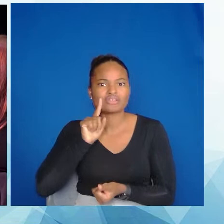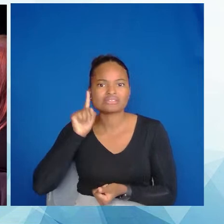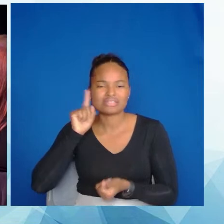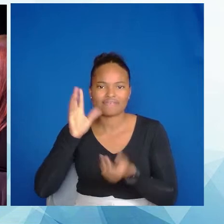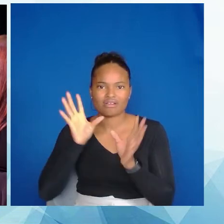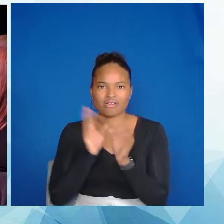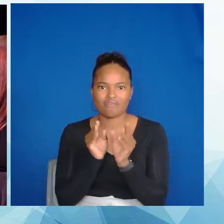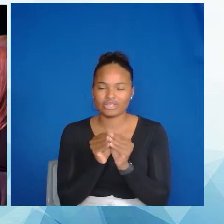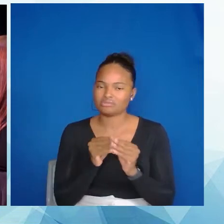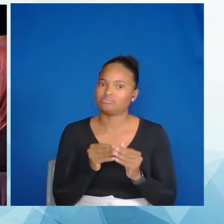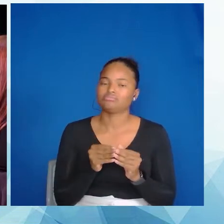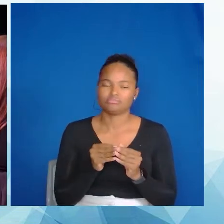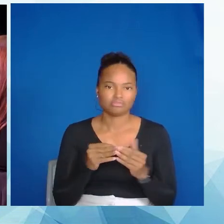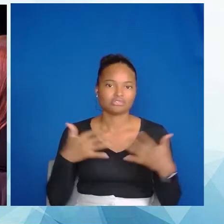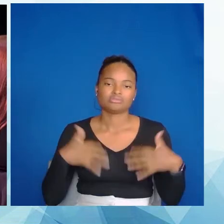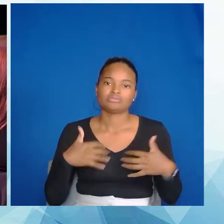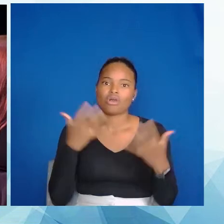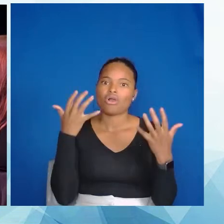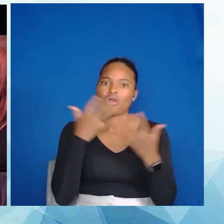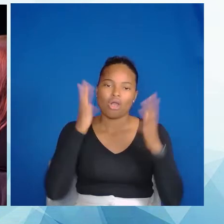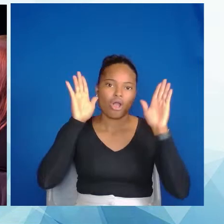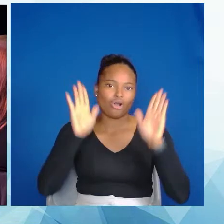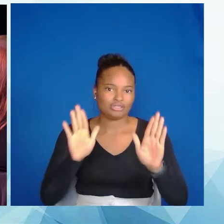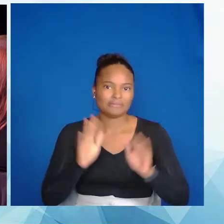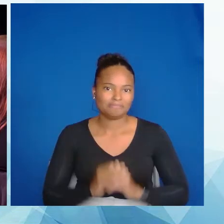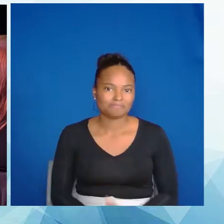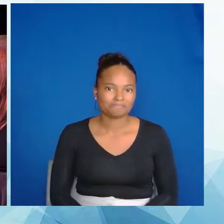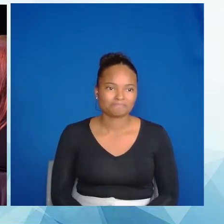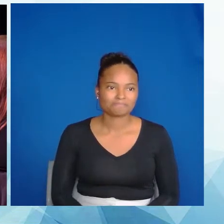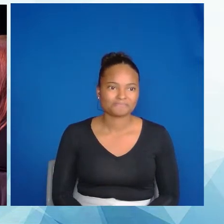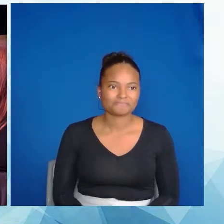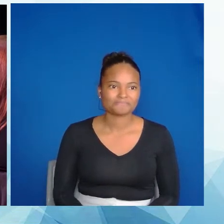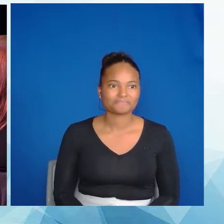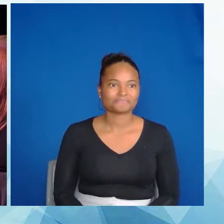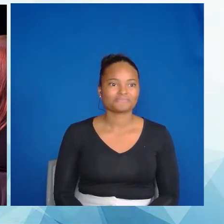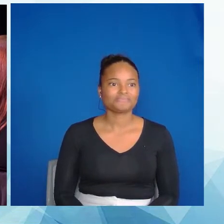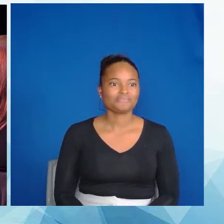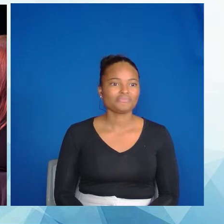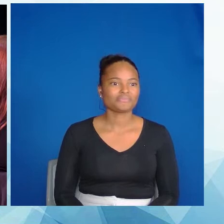was very neat that that happened.